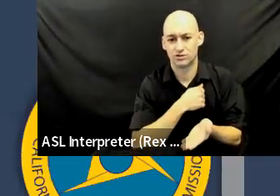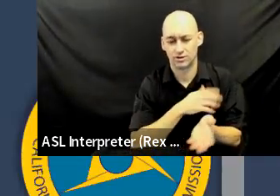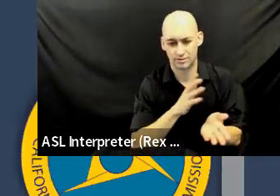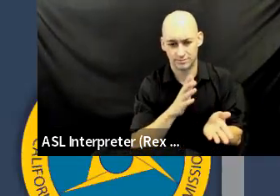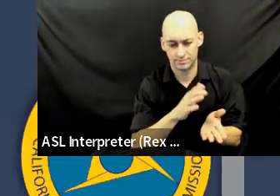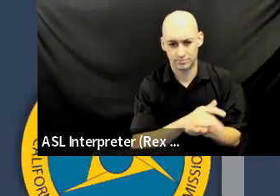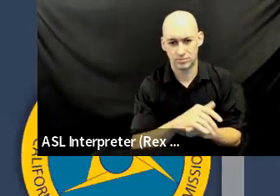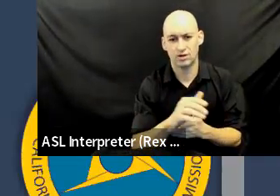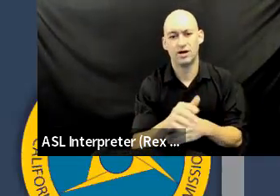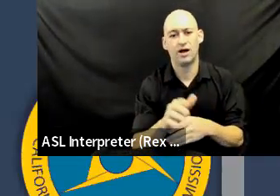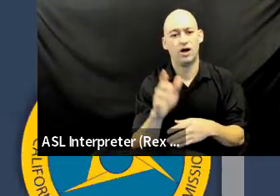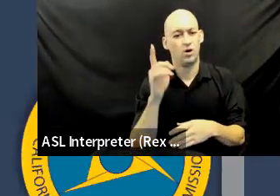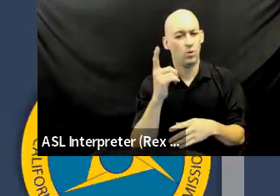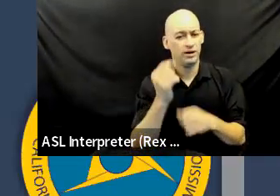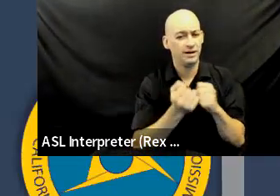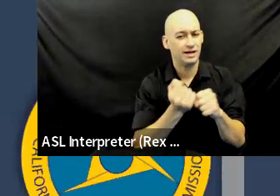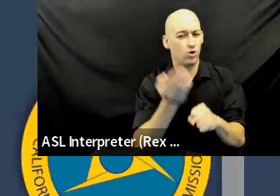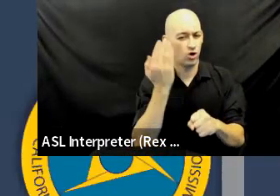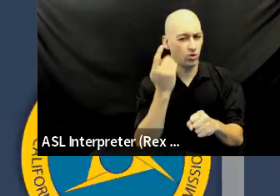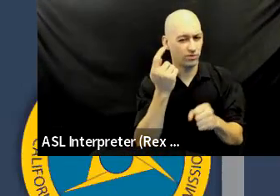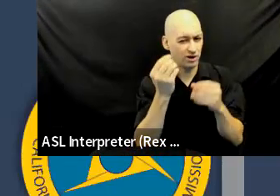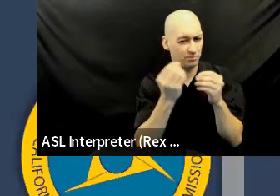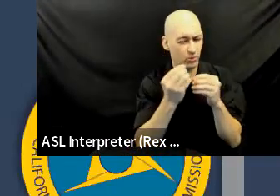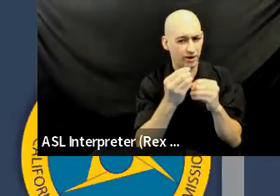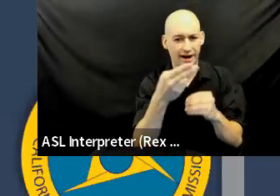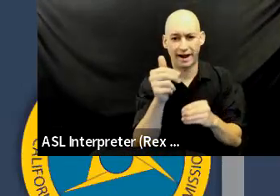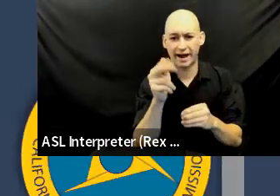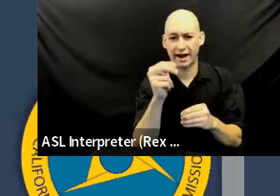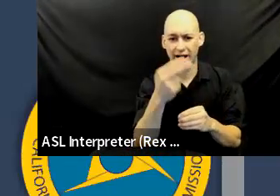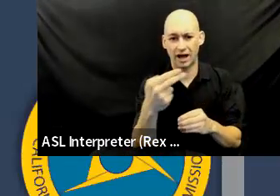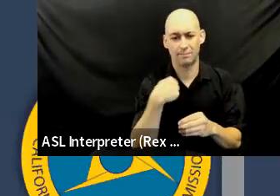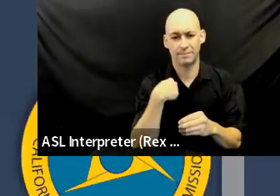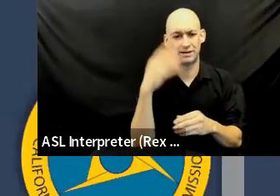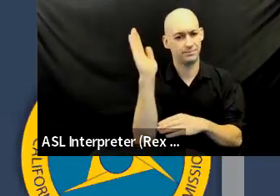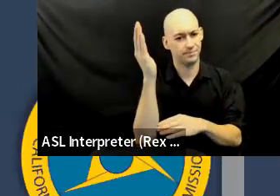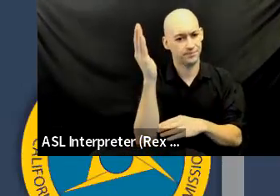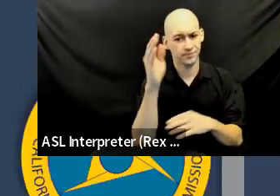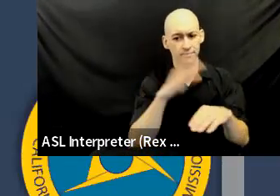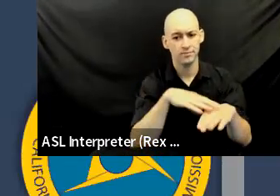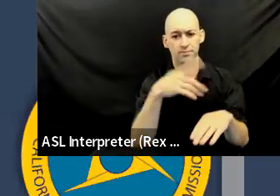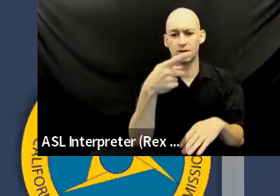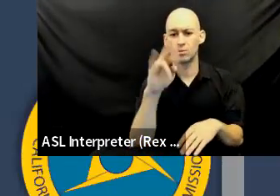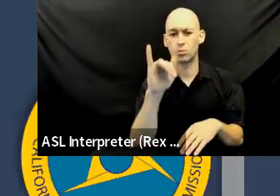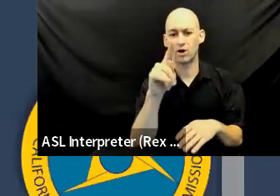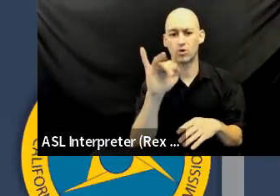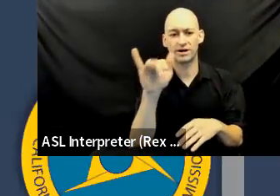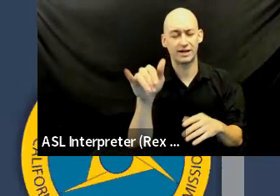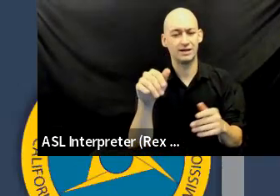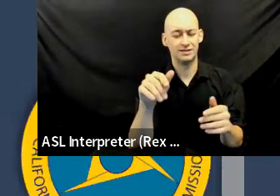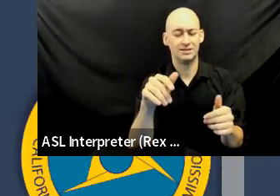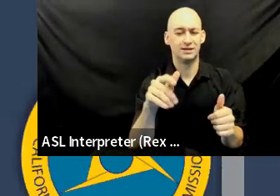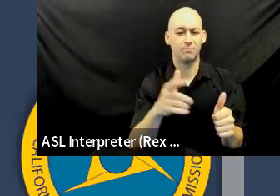A little over a year ago, Hannah and I jointly presented on the Priority Clean Corridors at the November